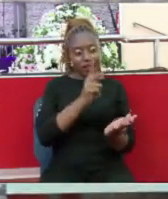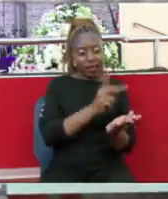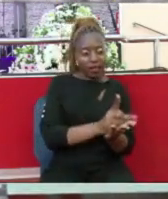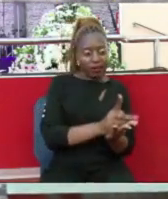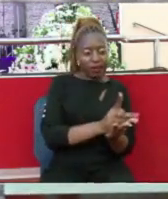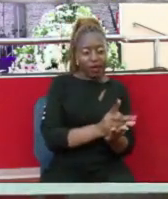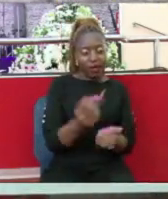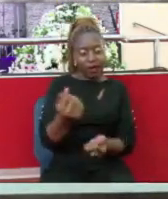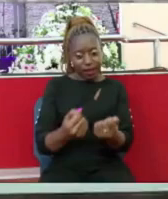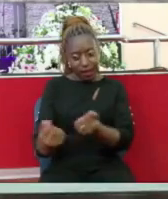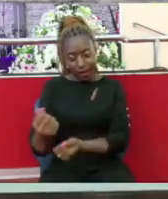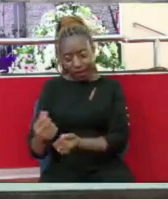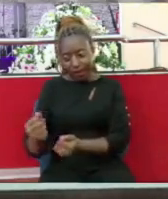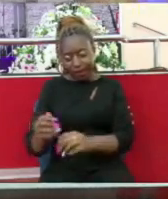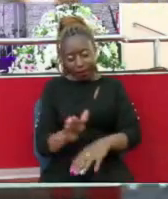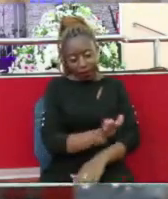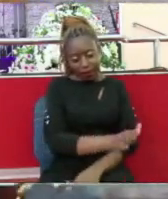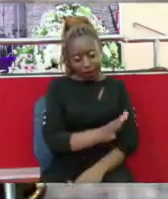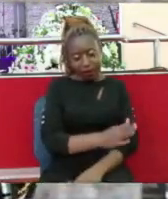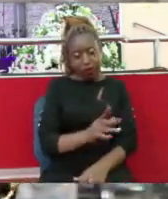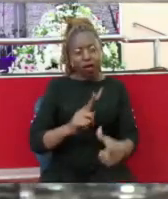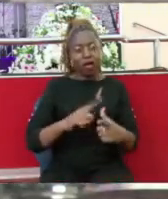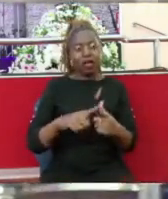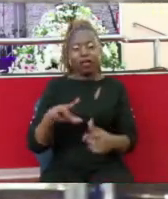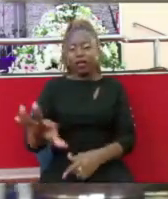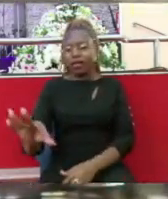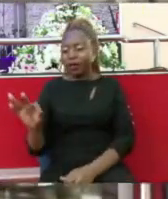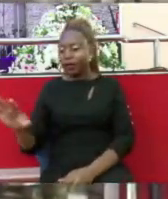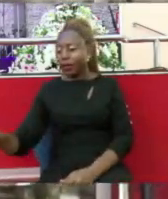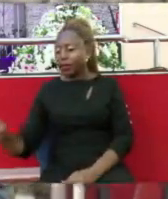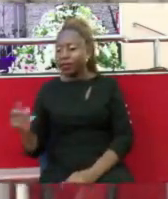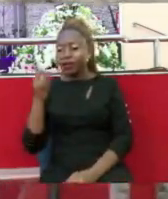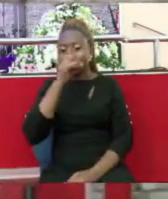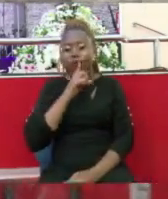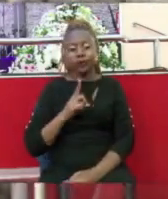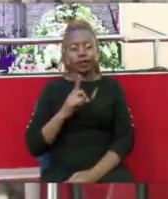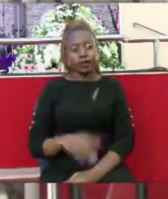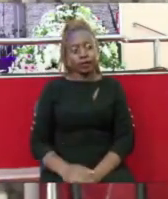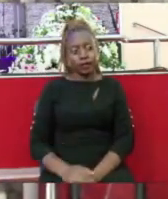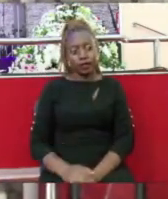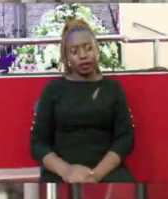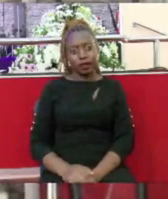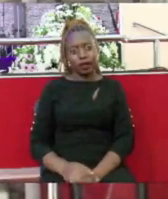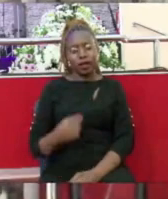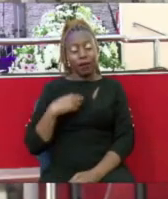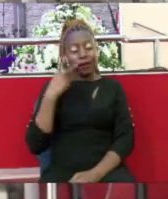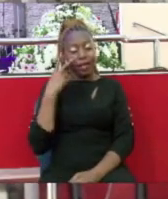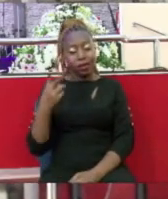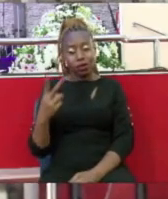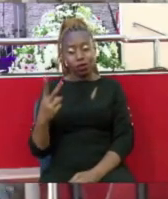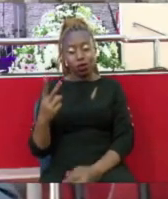my small car. Kubwa kuliko gari langu dogo. And they picked those beans. Na wakachukua yale maharage. I saw somebody carrying a whole bag of